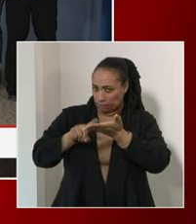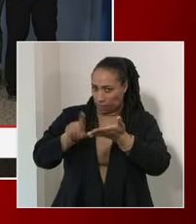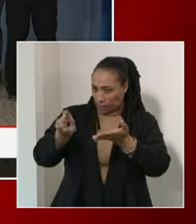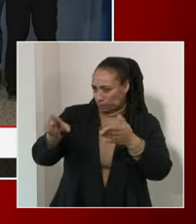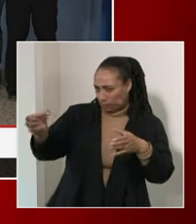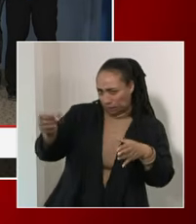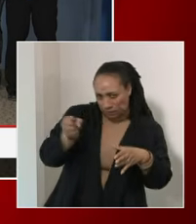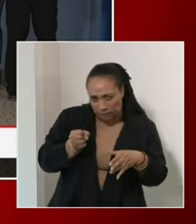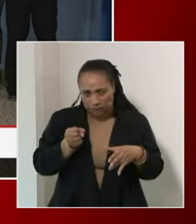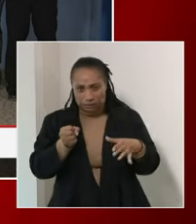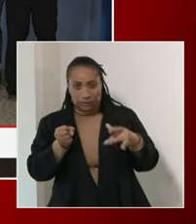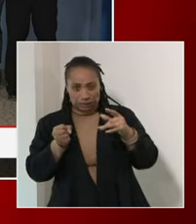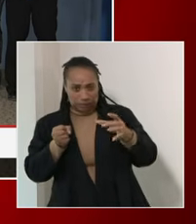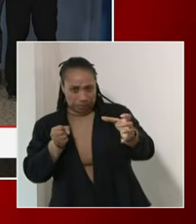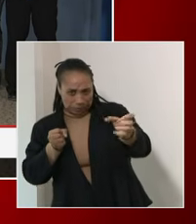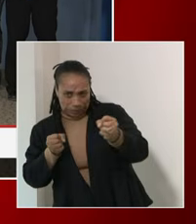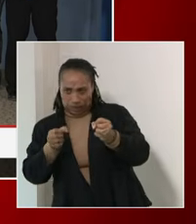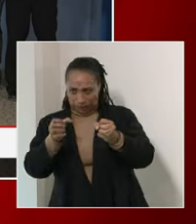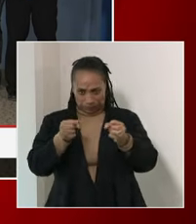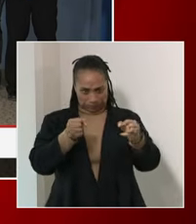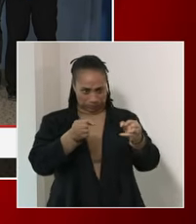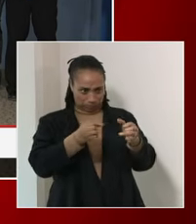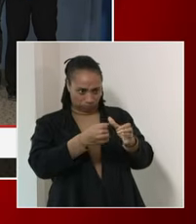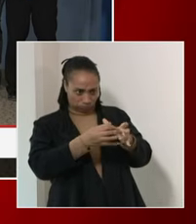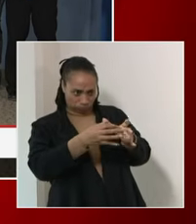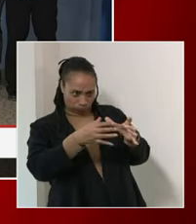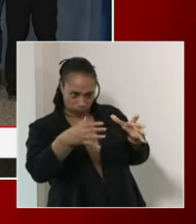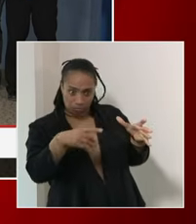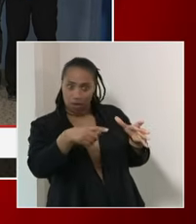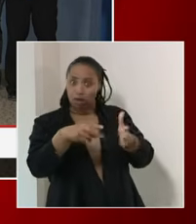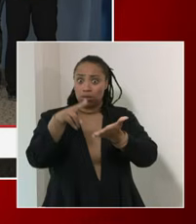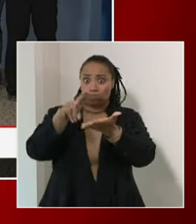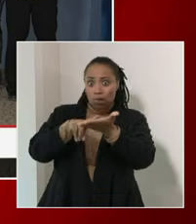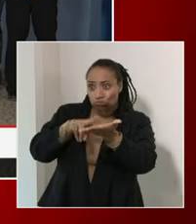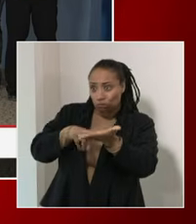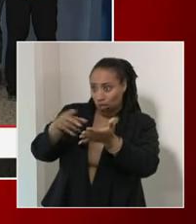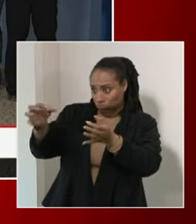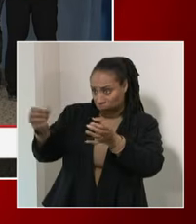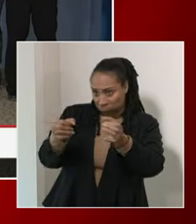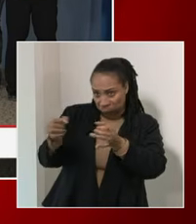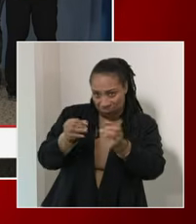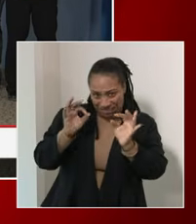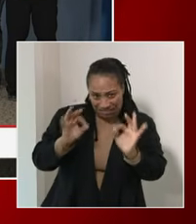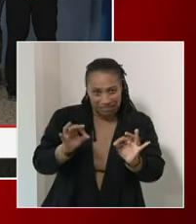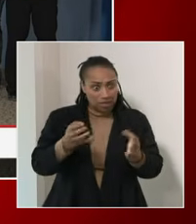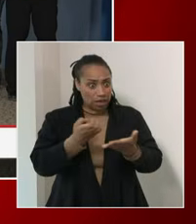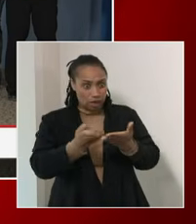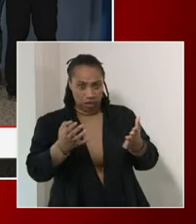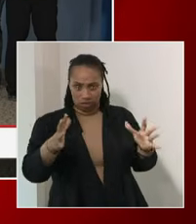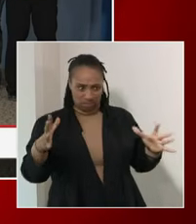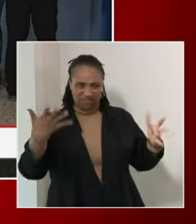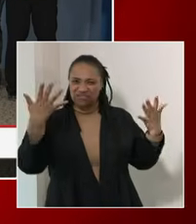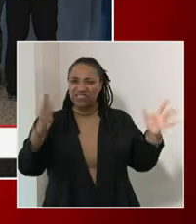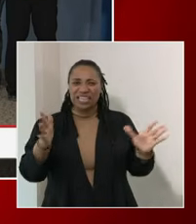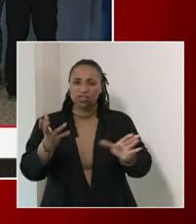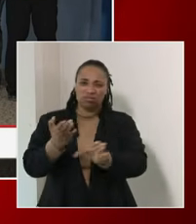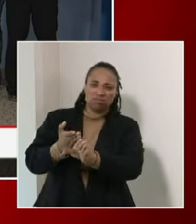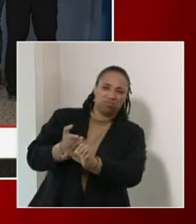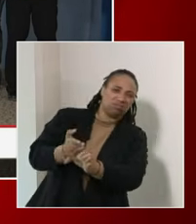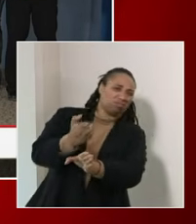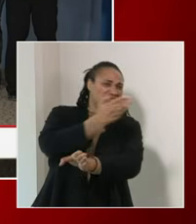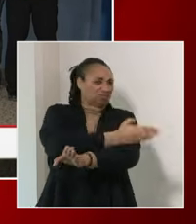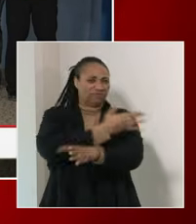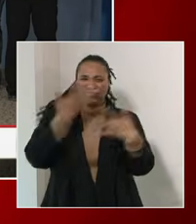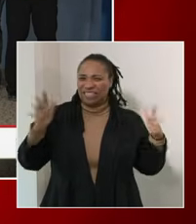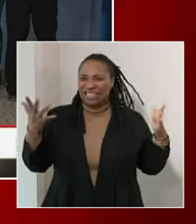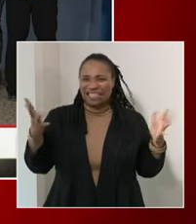the contract equipment that we could get our hands on, so that we would be first in line and could have access to